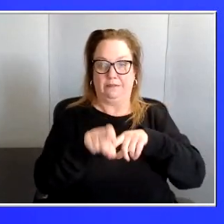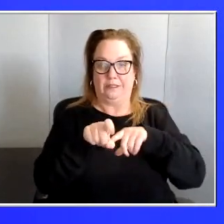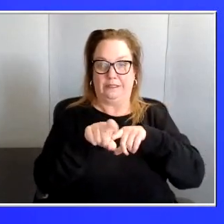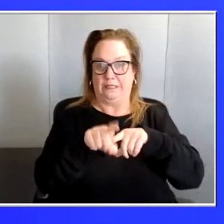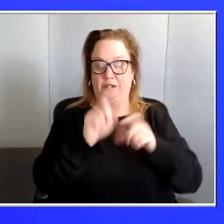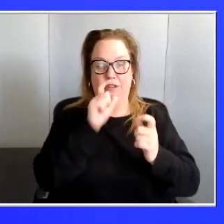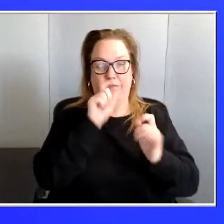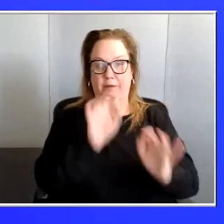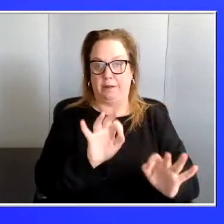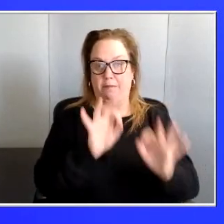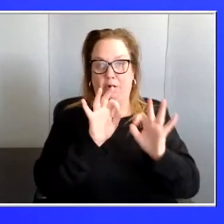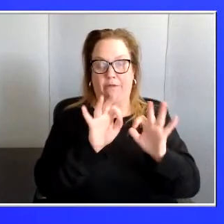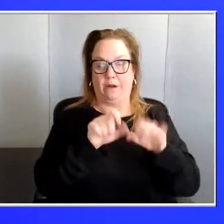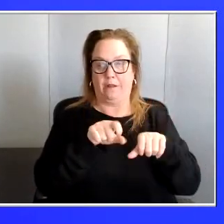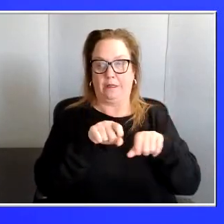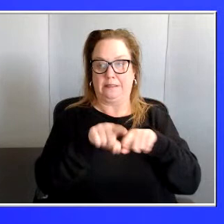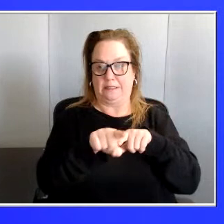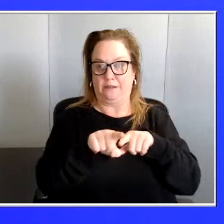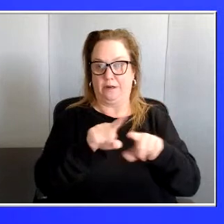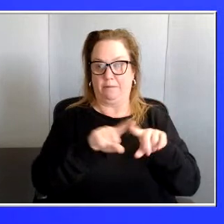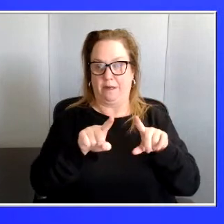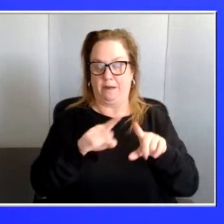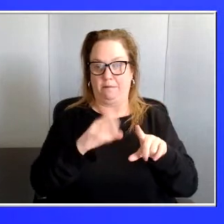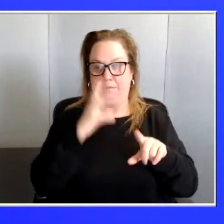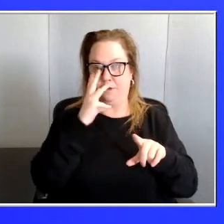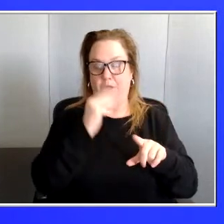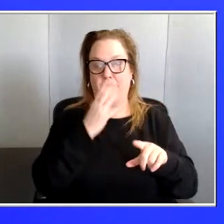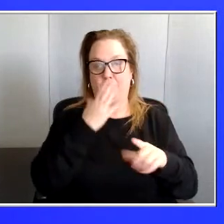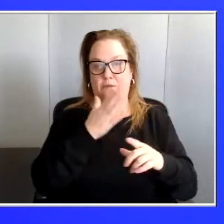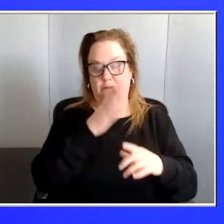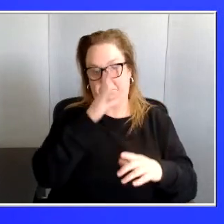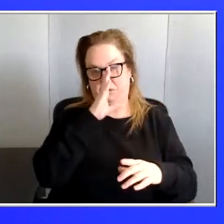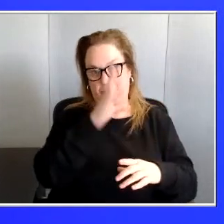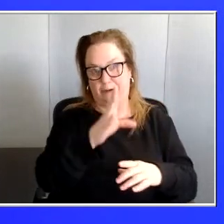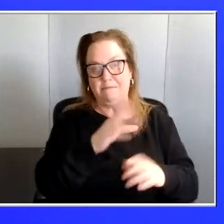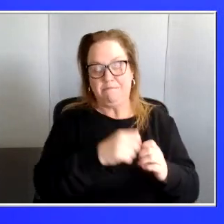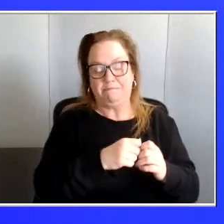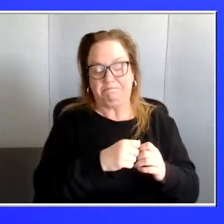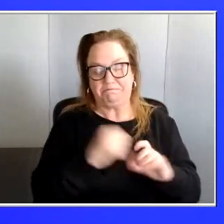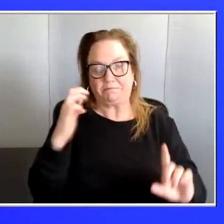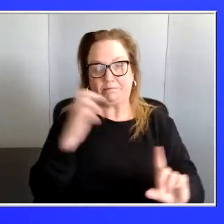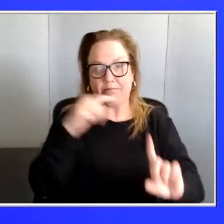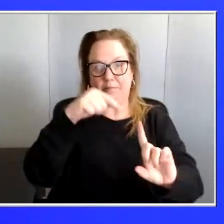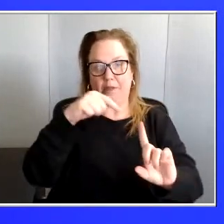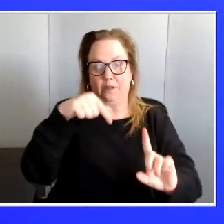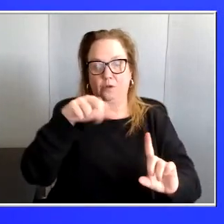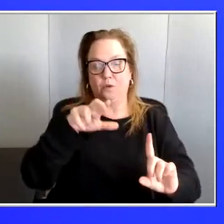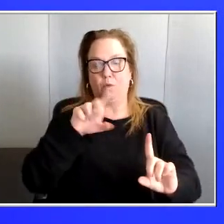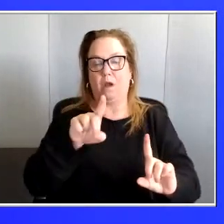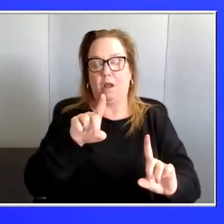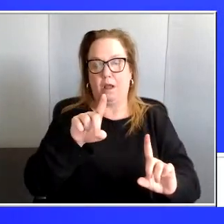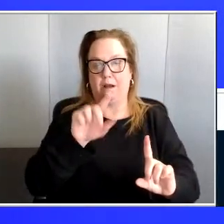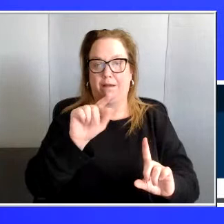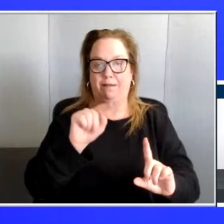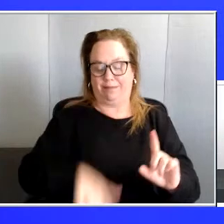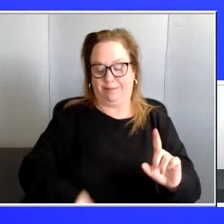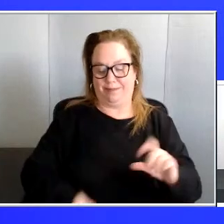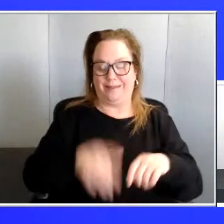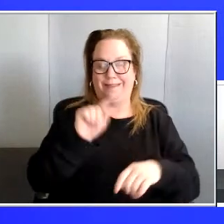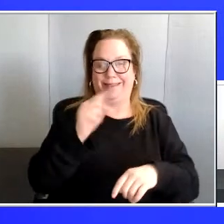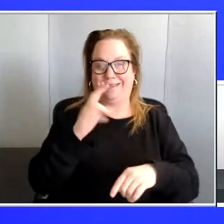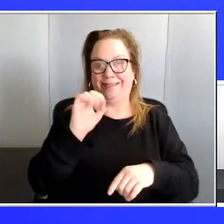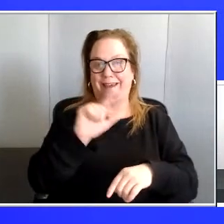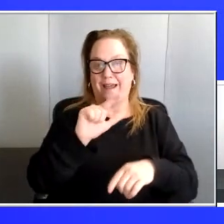perfect on the extension, but they need to be pretty close to fully straight. And then kind of getting back to that quadriceps or that thigh muscle activity. Is she able